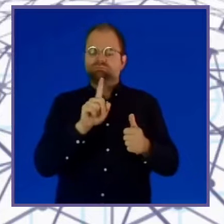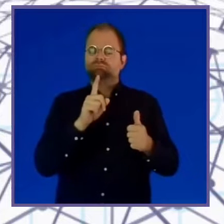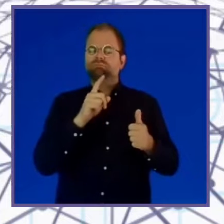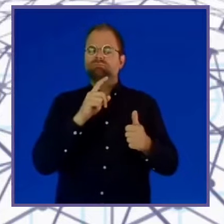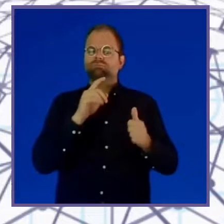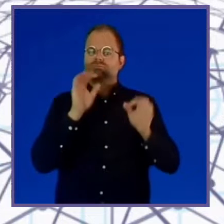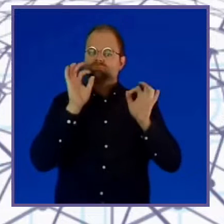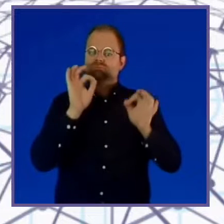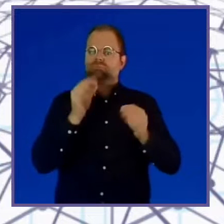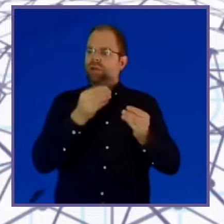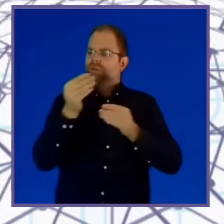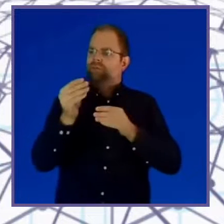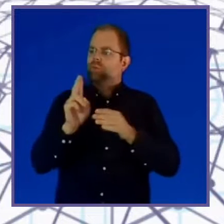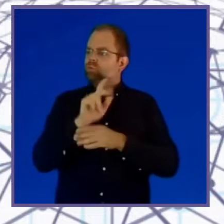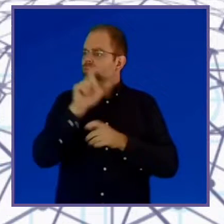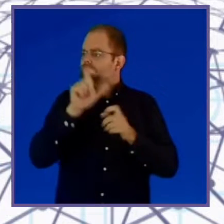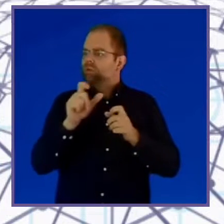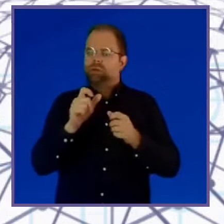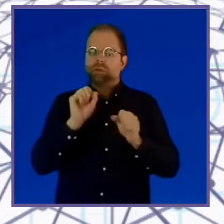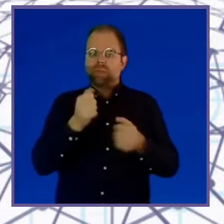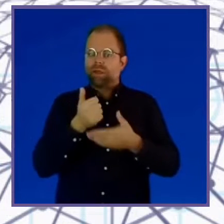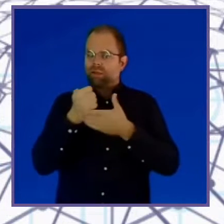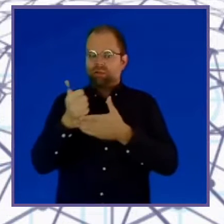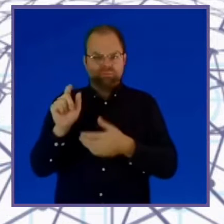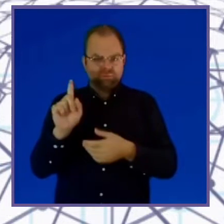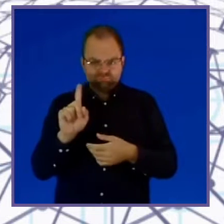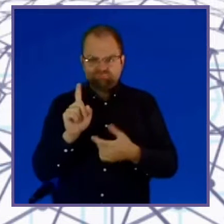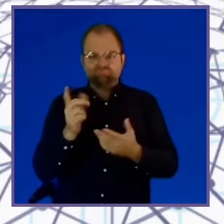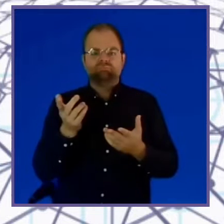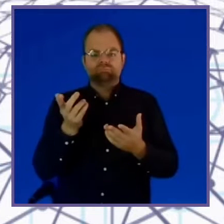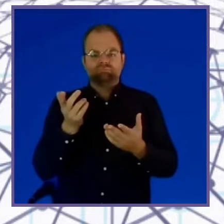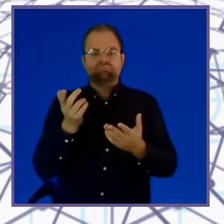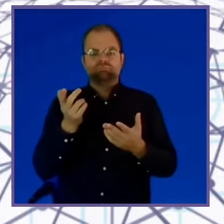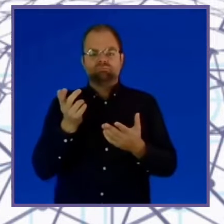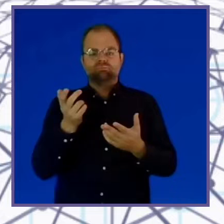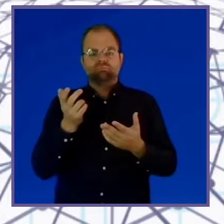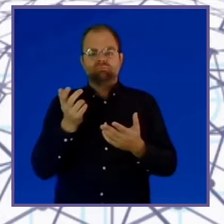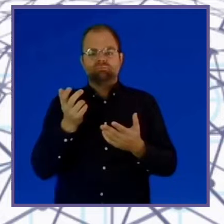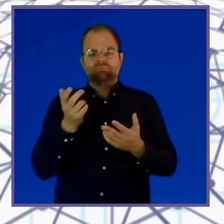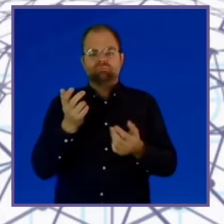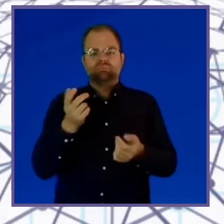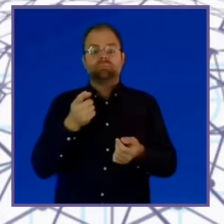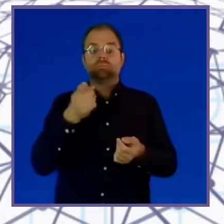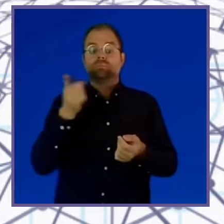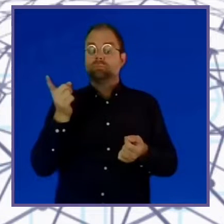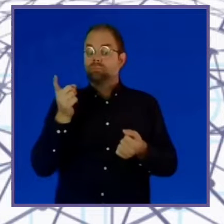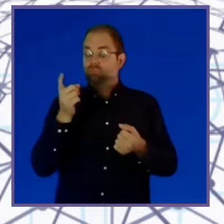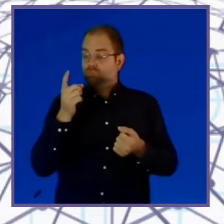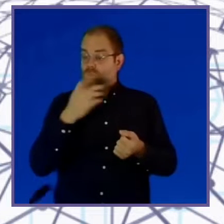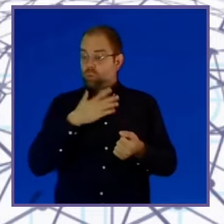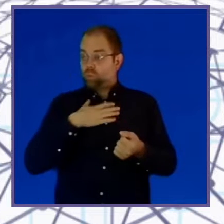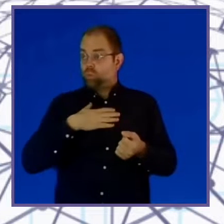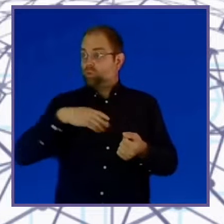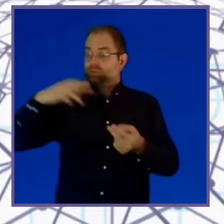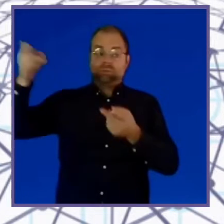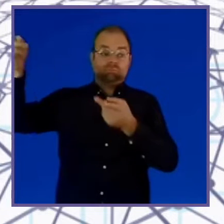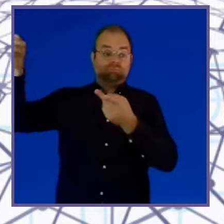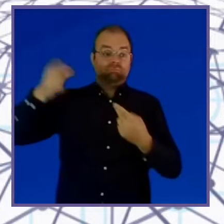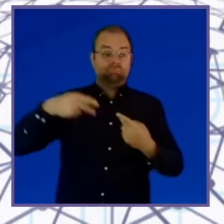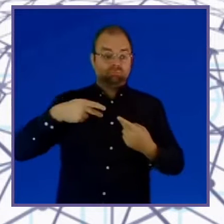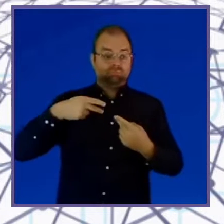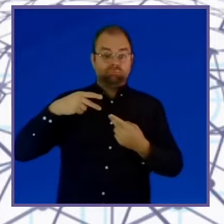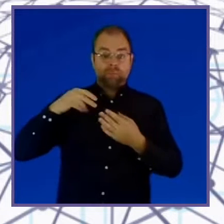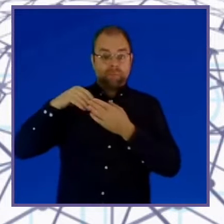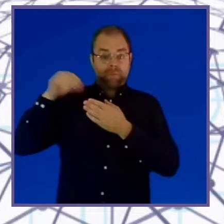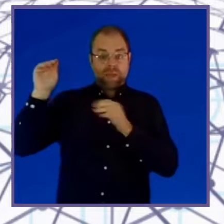for Indian conditions. So I thought, okay, this is an opportunity for me. I decided to start working